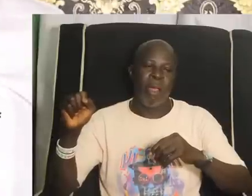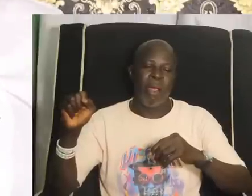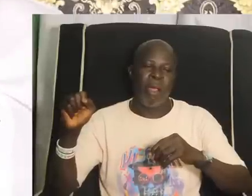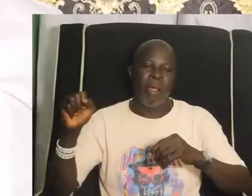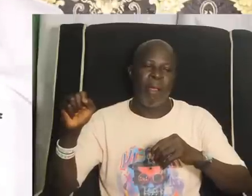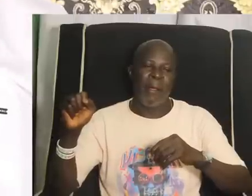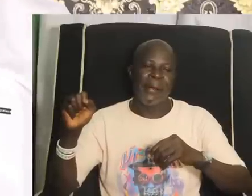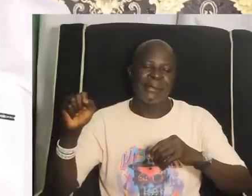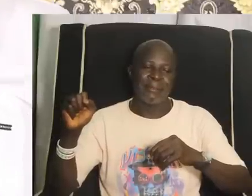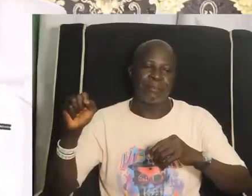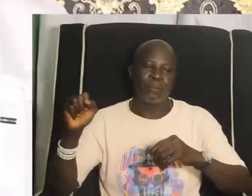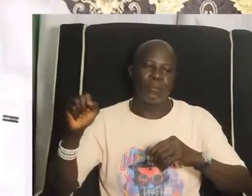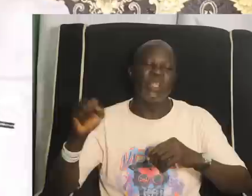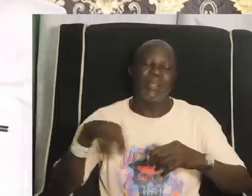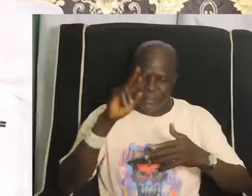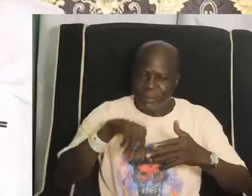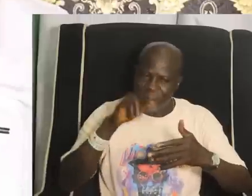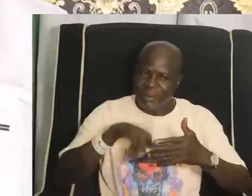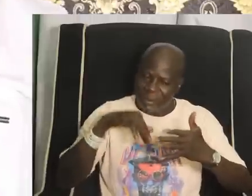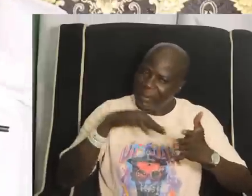Emi si ti